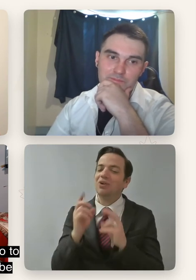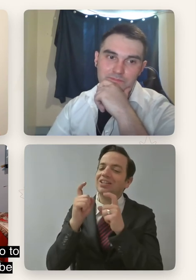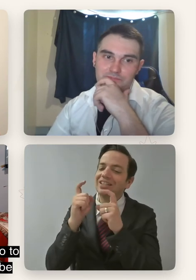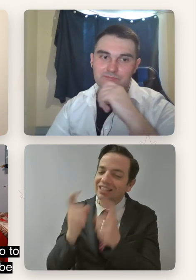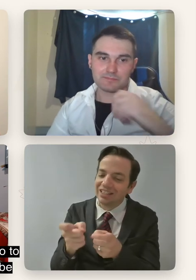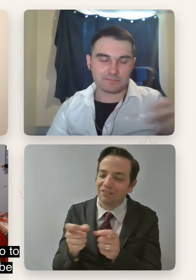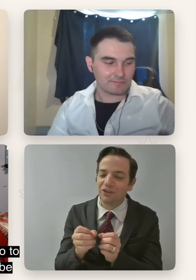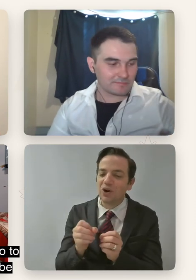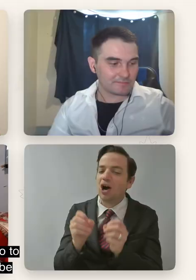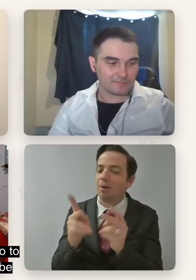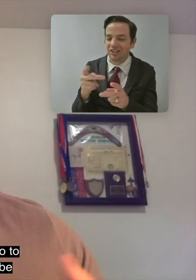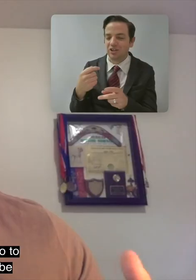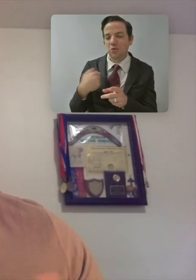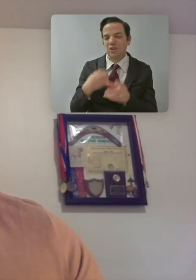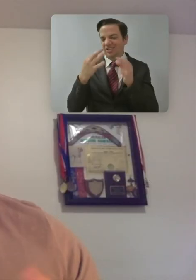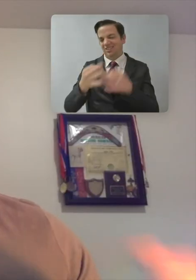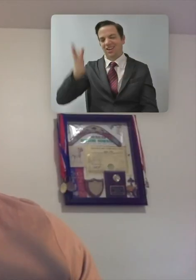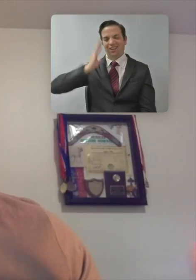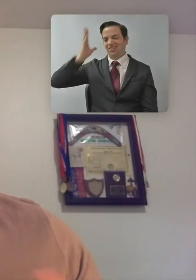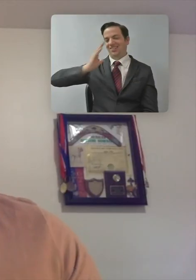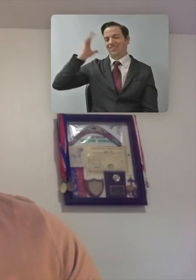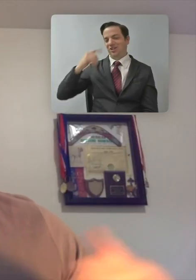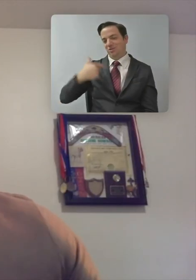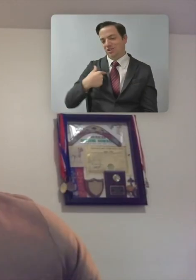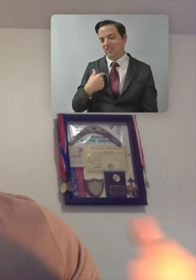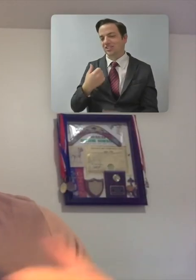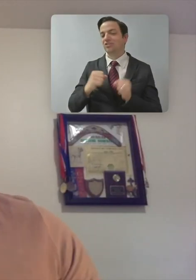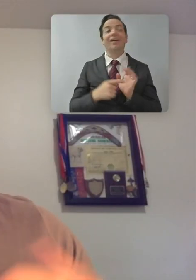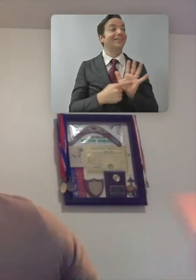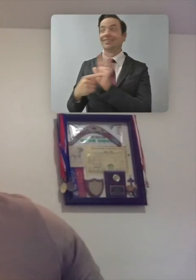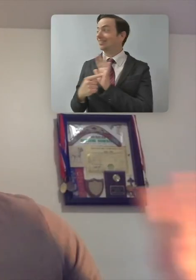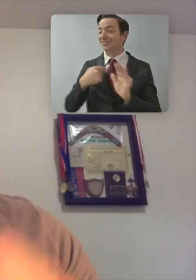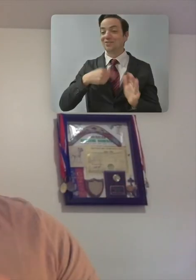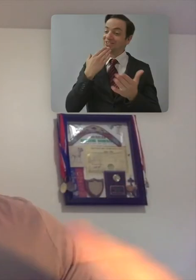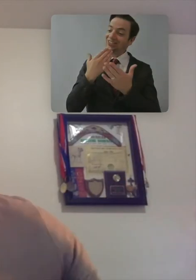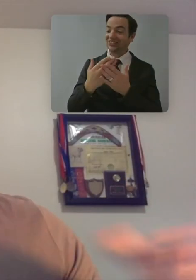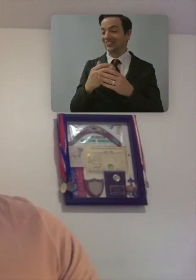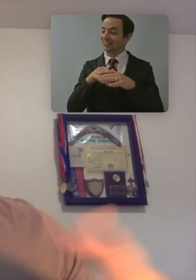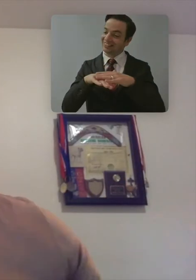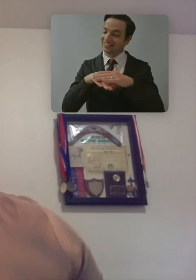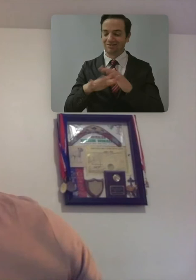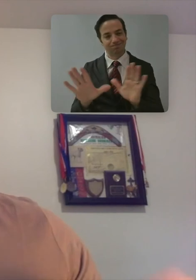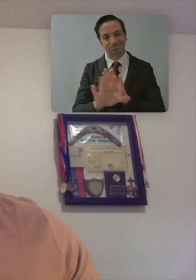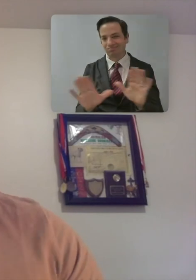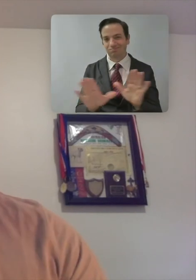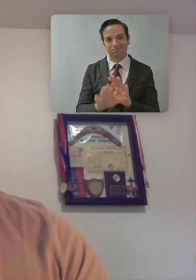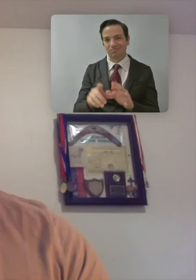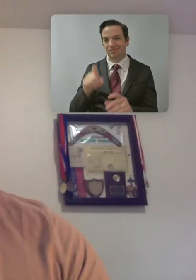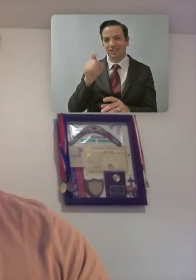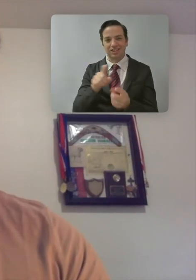film, where they're trying to be diverse with how they, they, they, they do an audition,